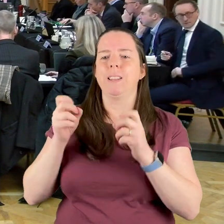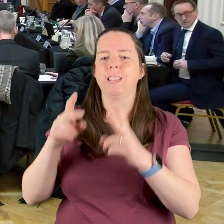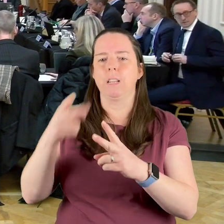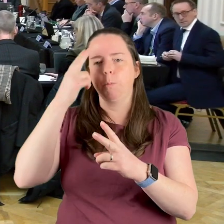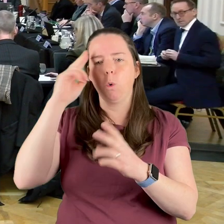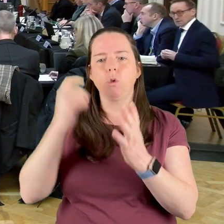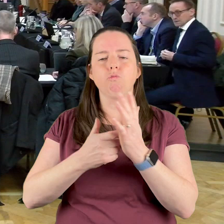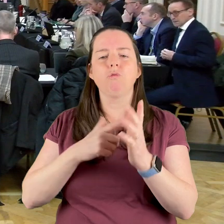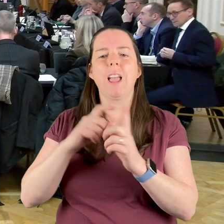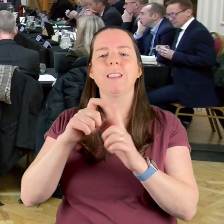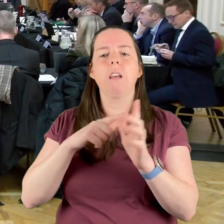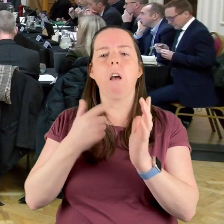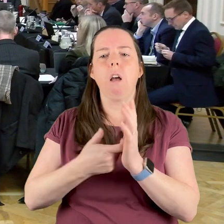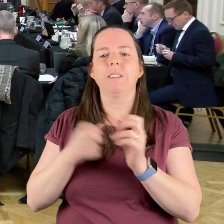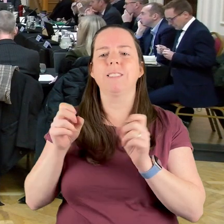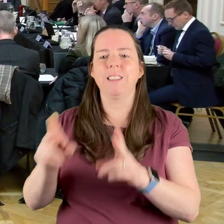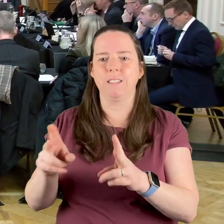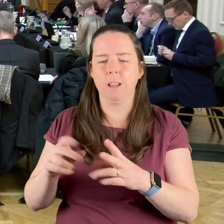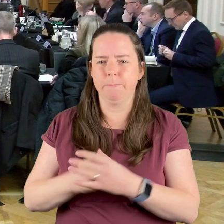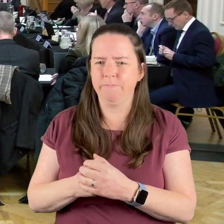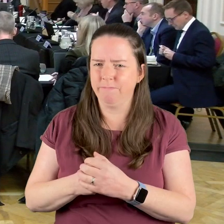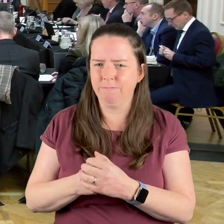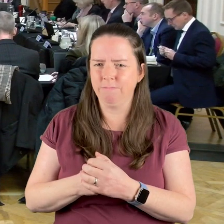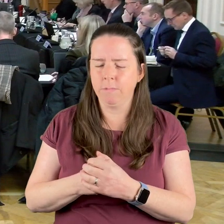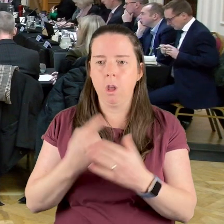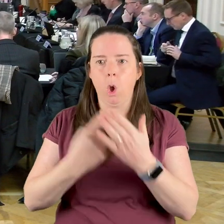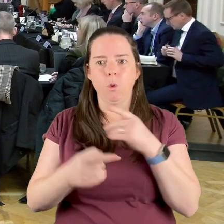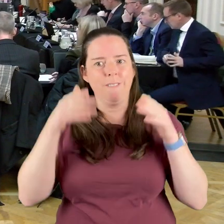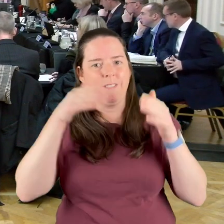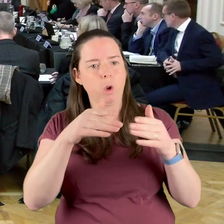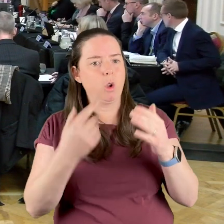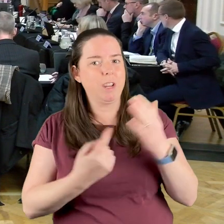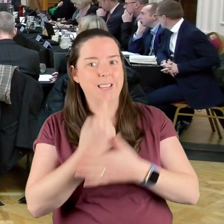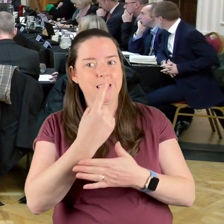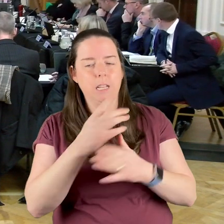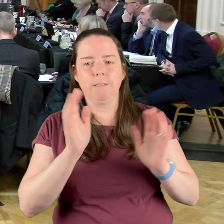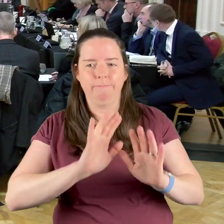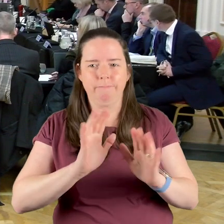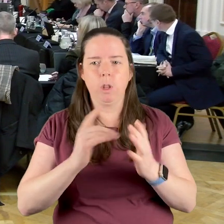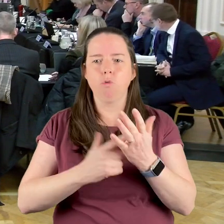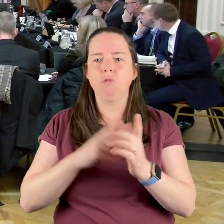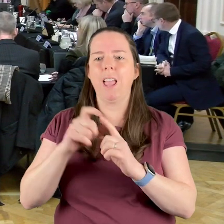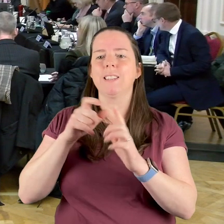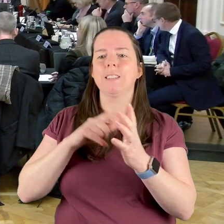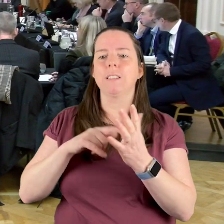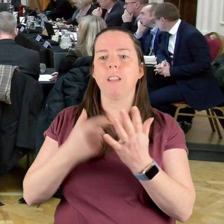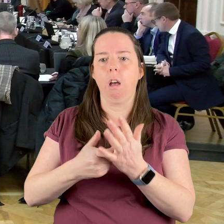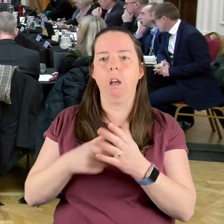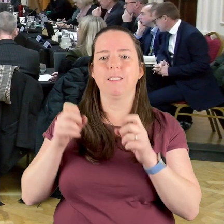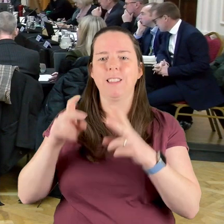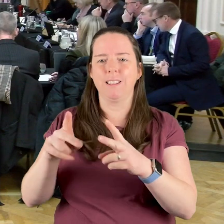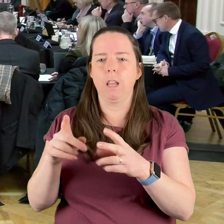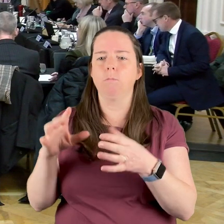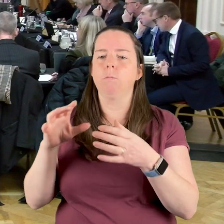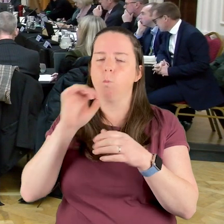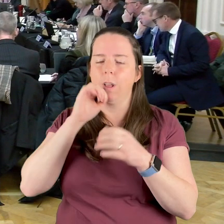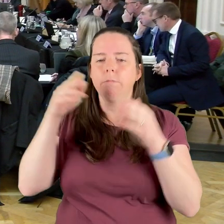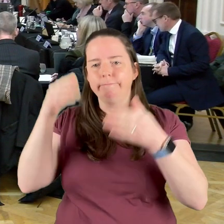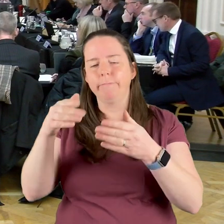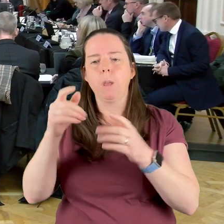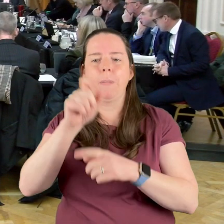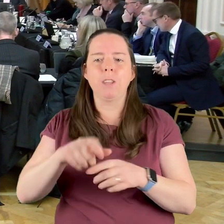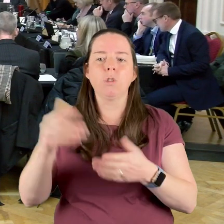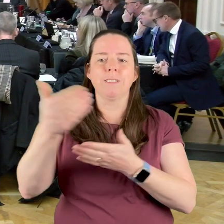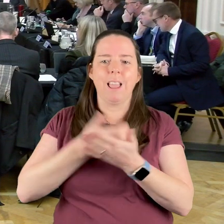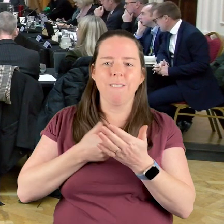And also to say we are developing a system called radar system. And radar system